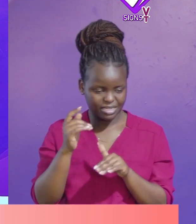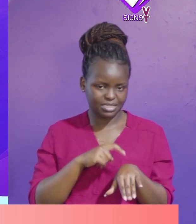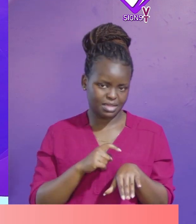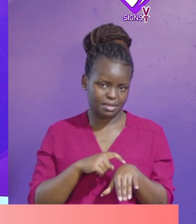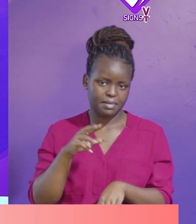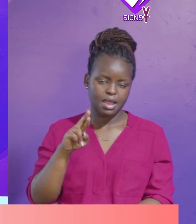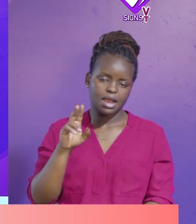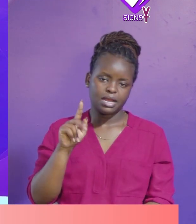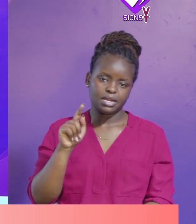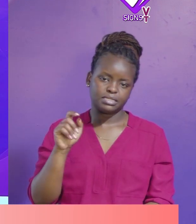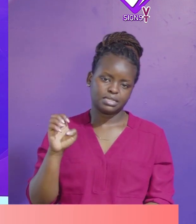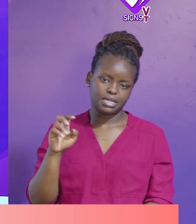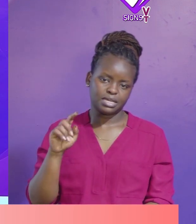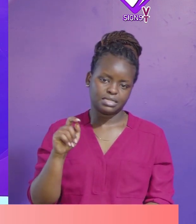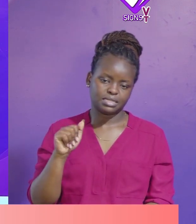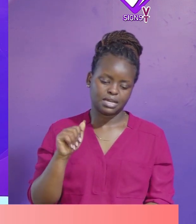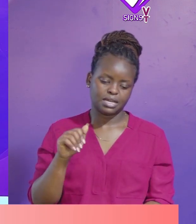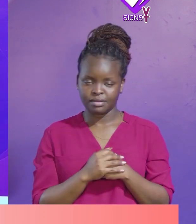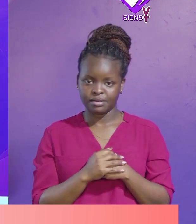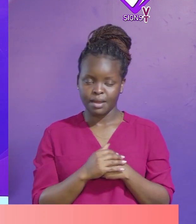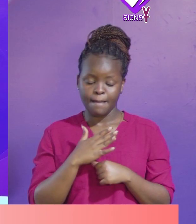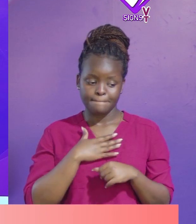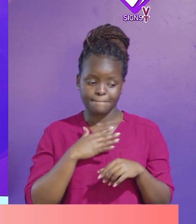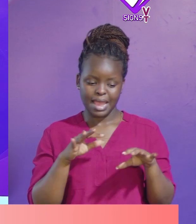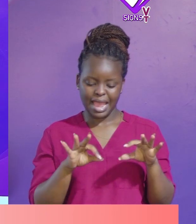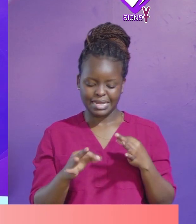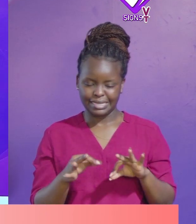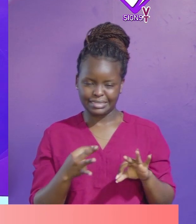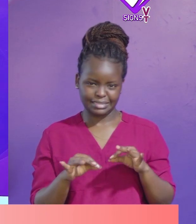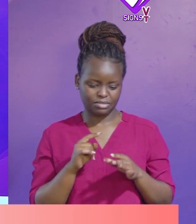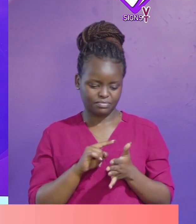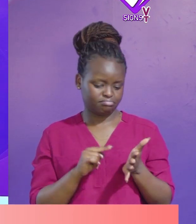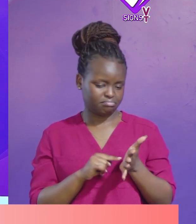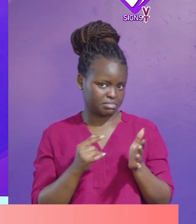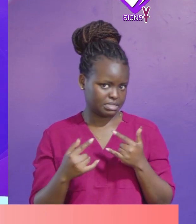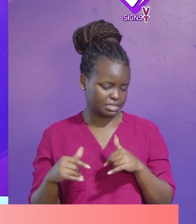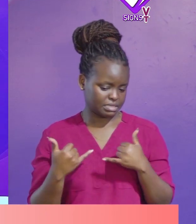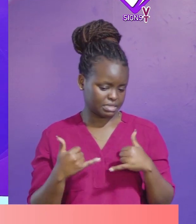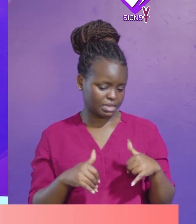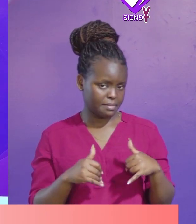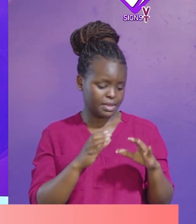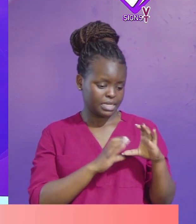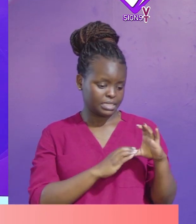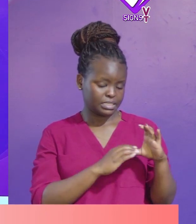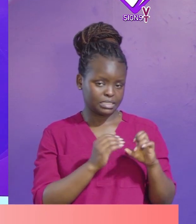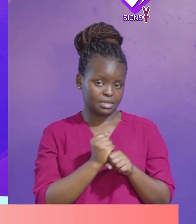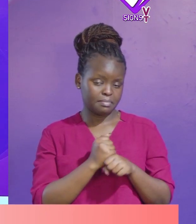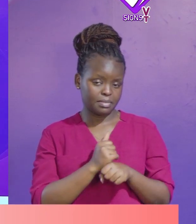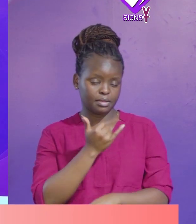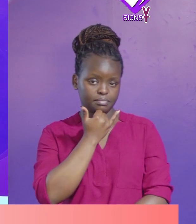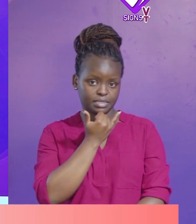start Martinelli and Eze. Of this game is that Chelsea made a mistake